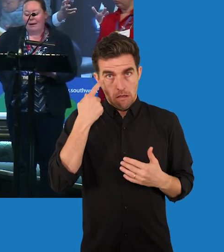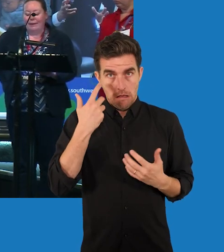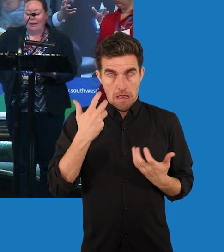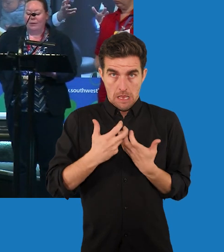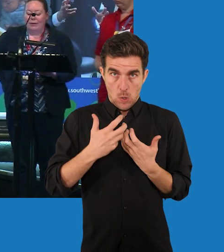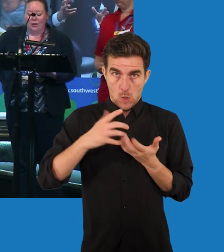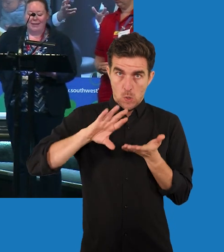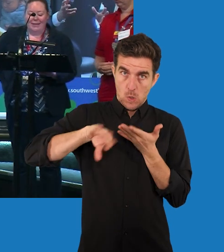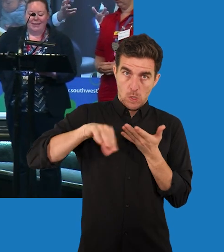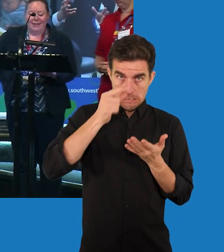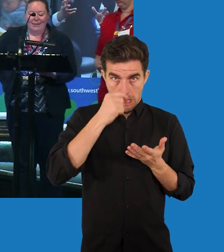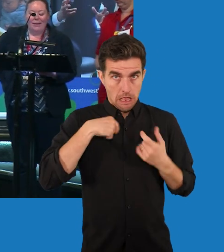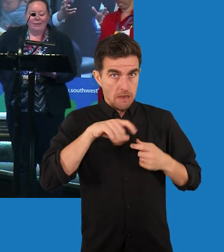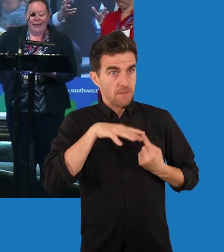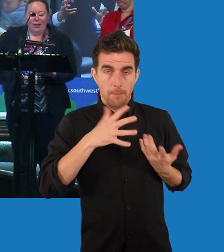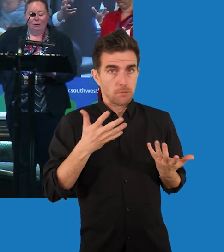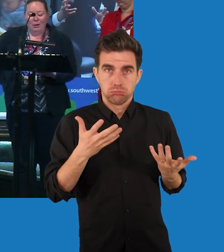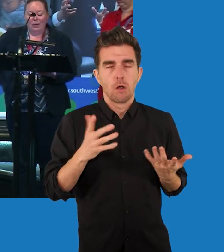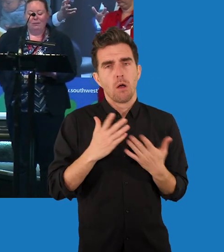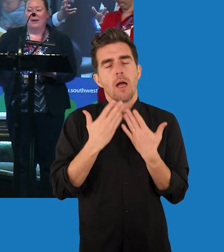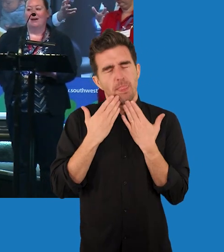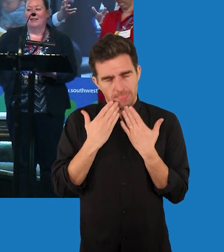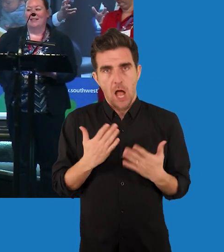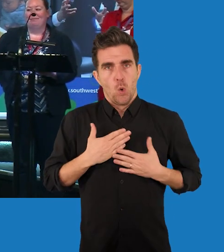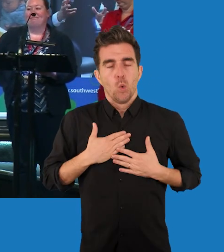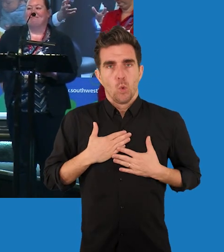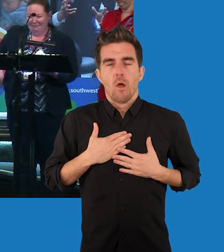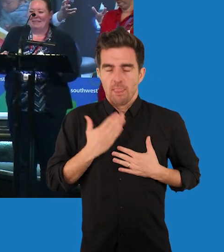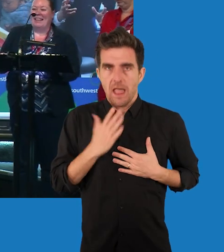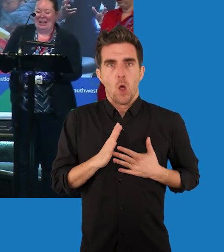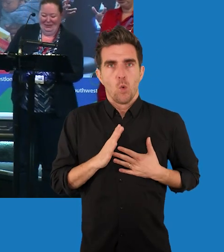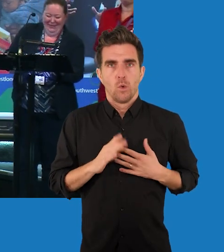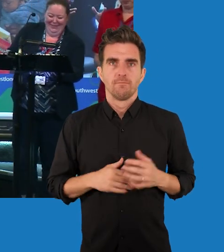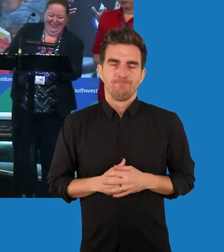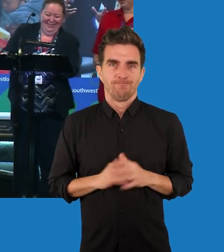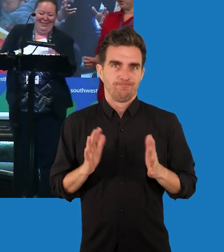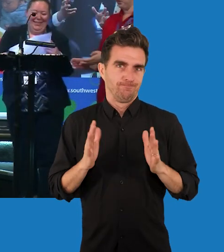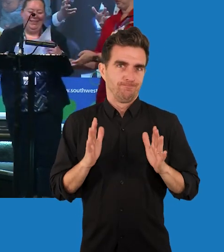as a family without your assistance. Thank you from the bottom of my heart. Thank you.